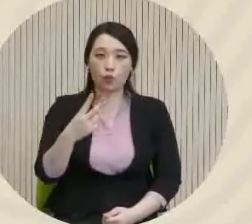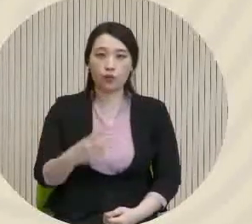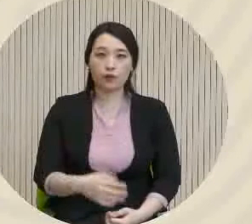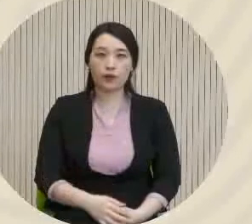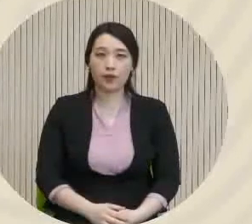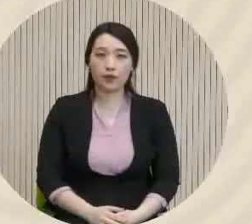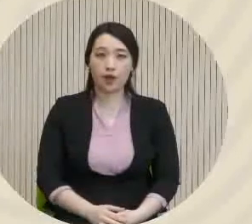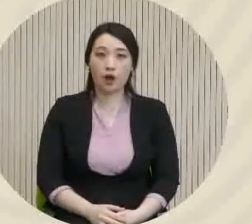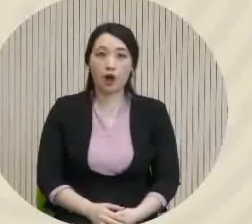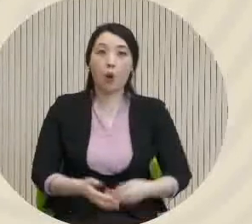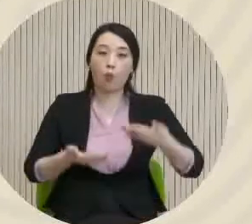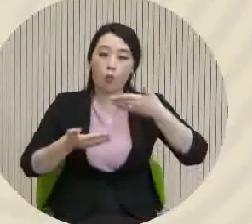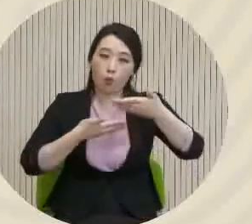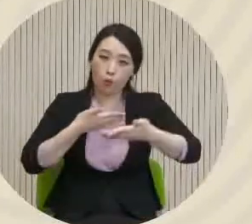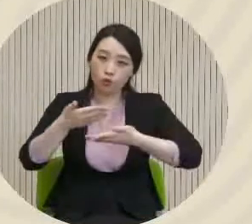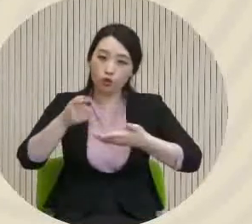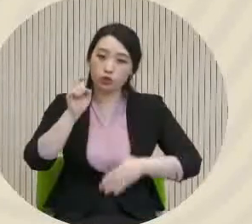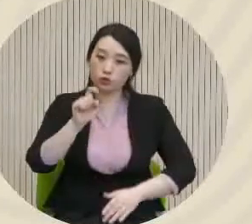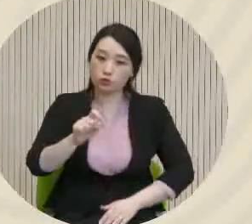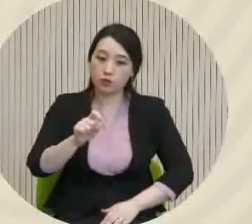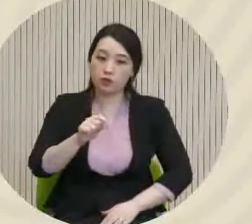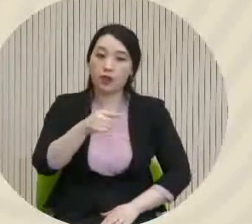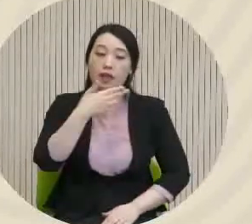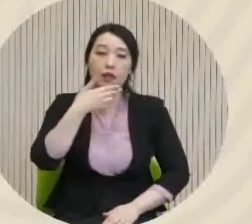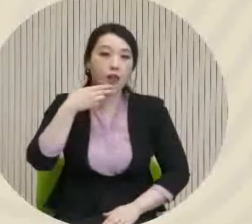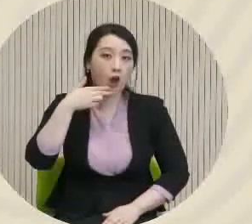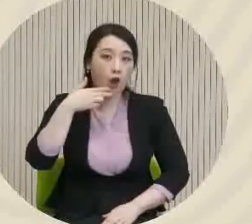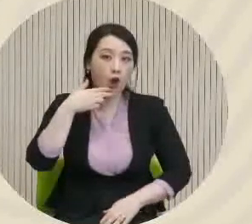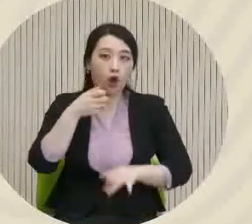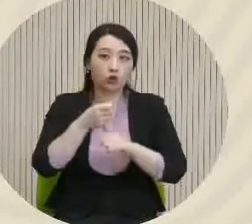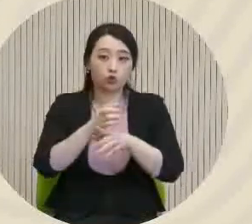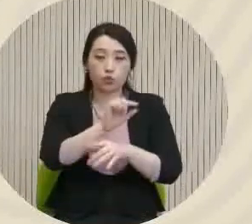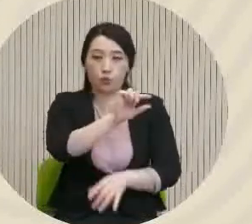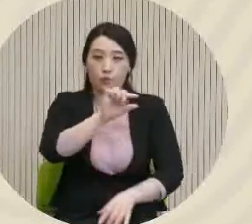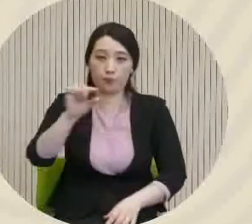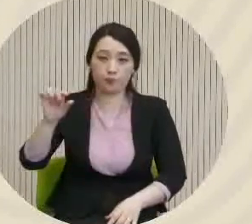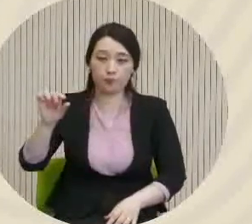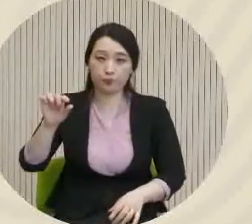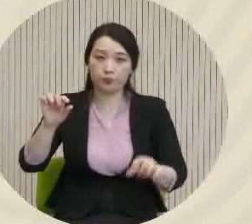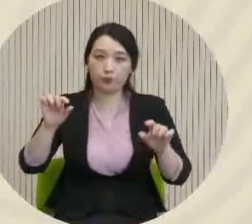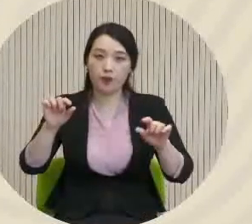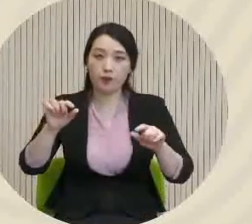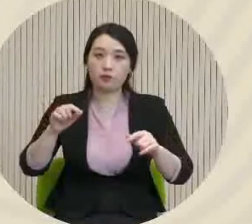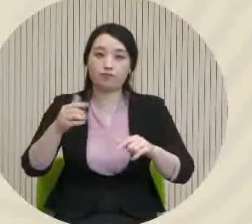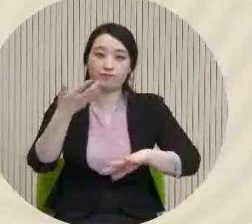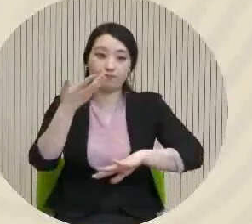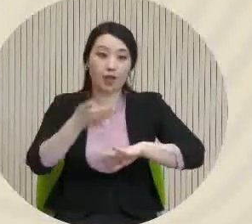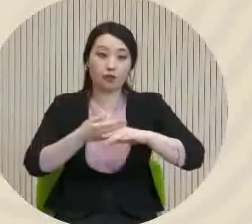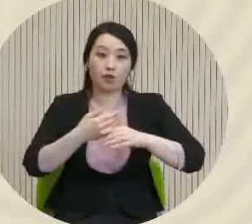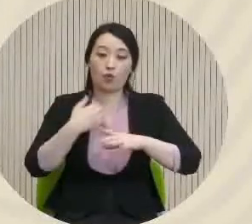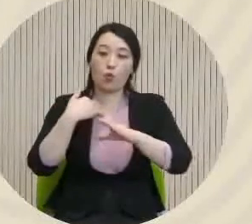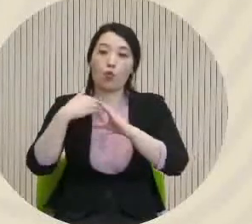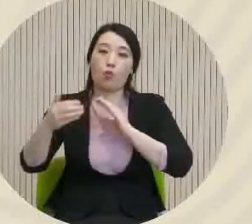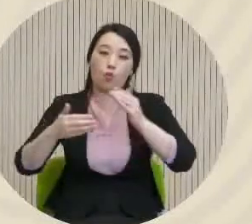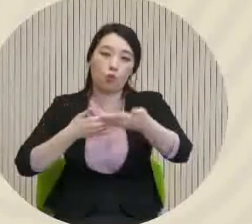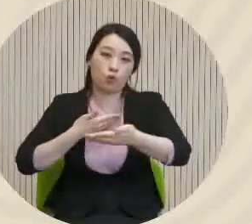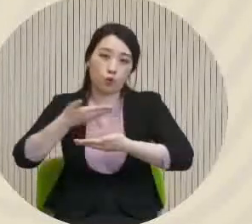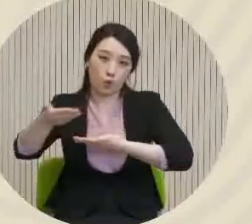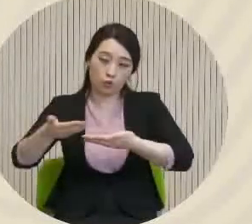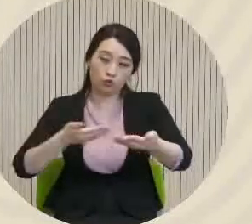And also they can click the share podcast in order to share the link addresses via